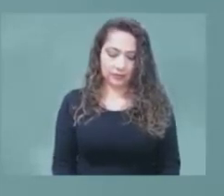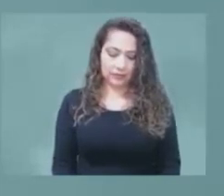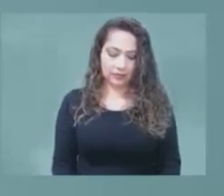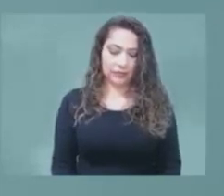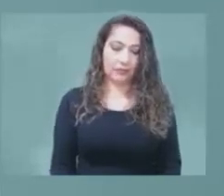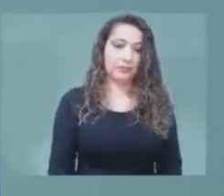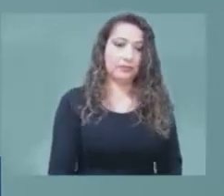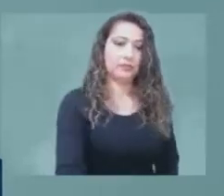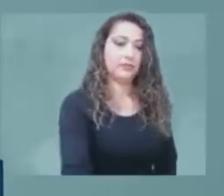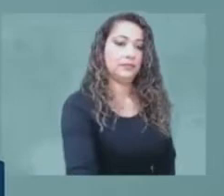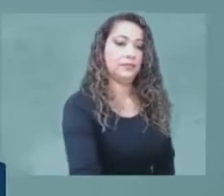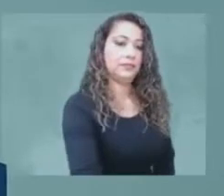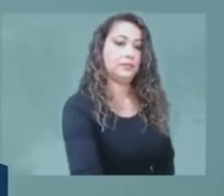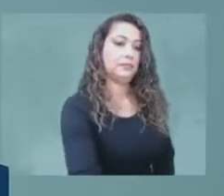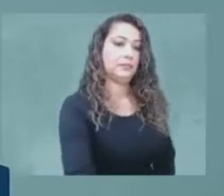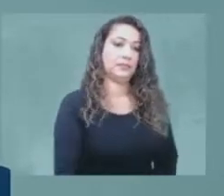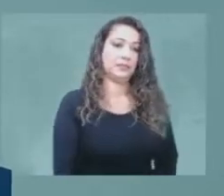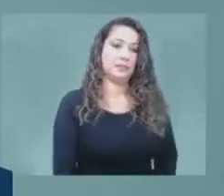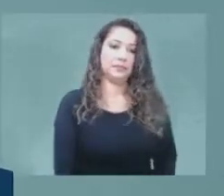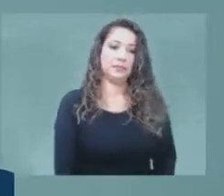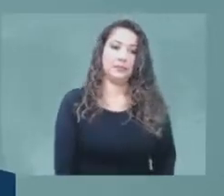been